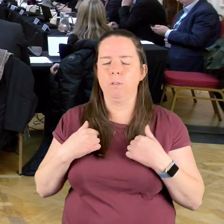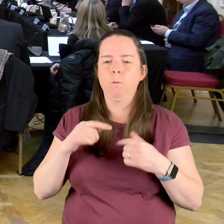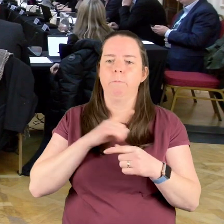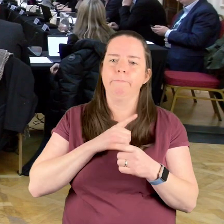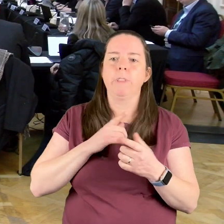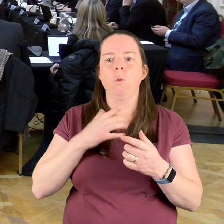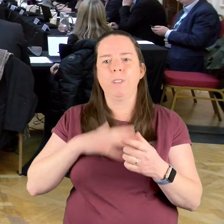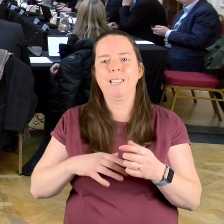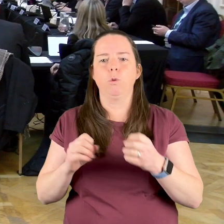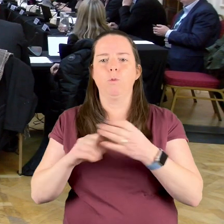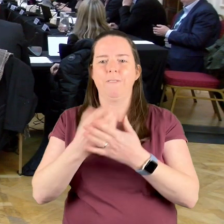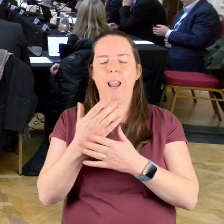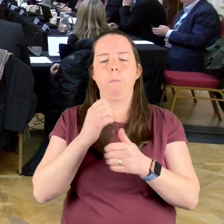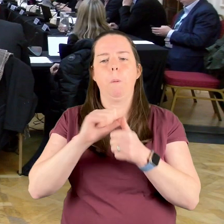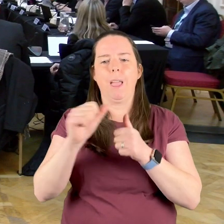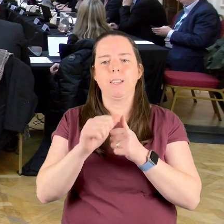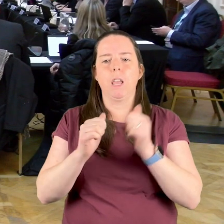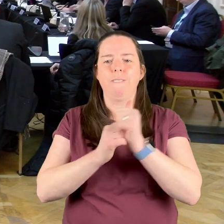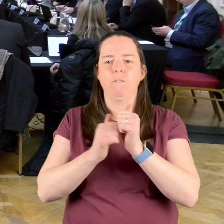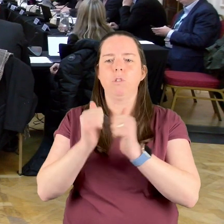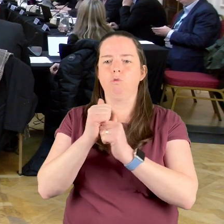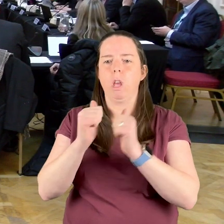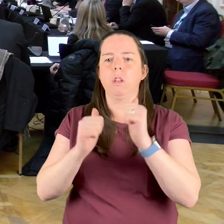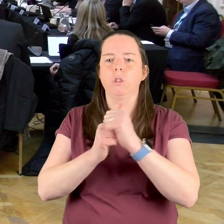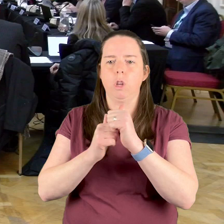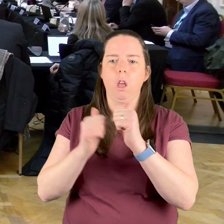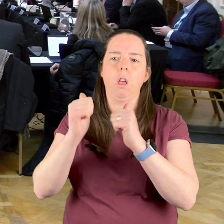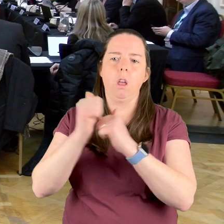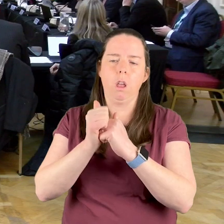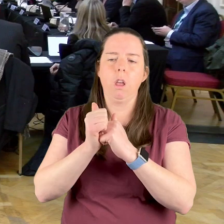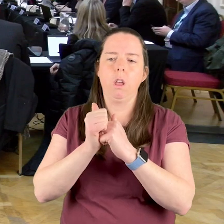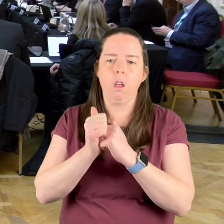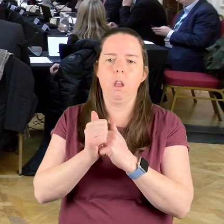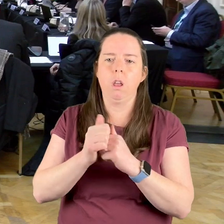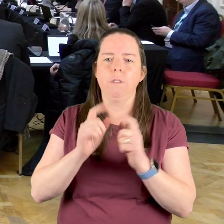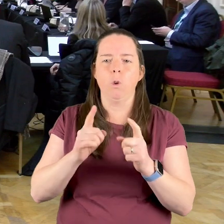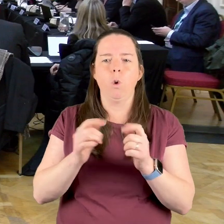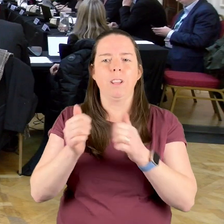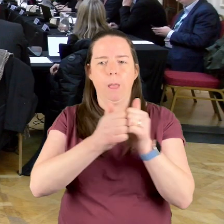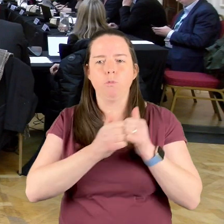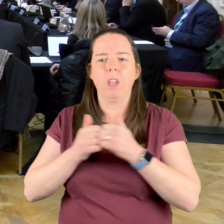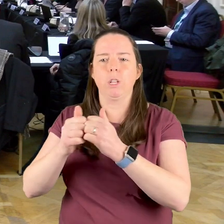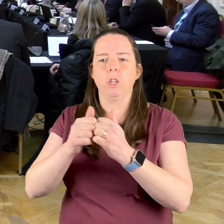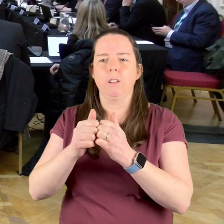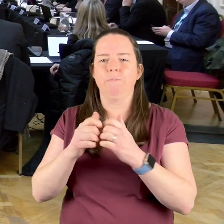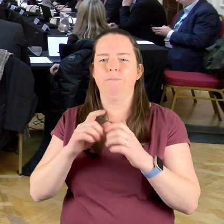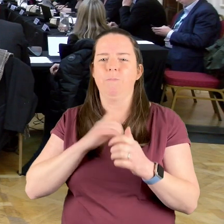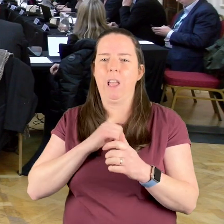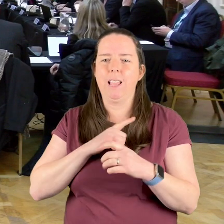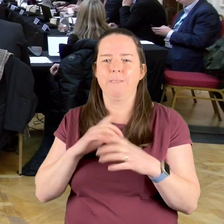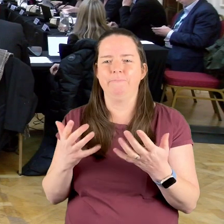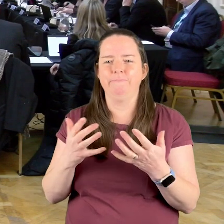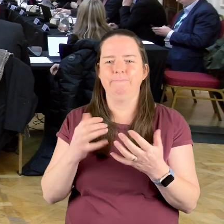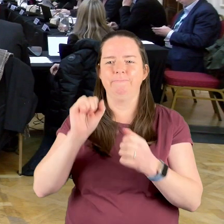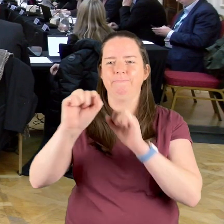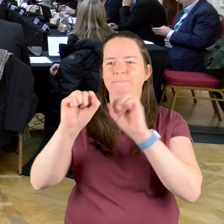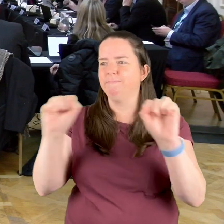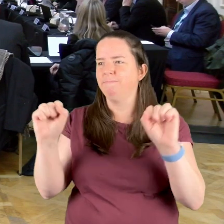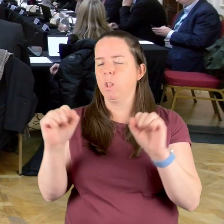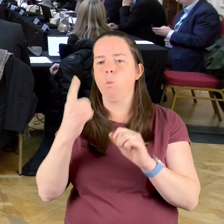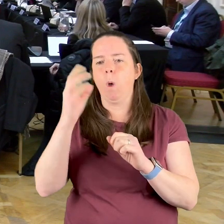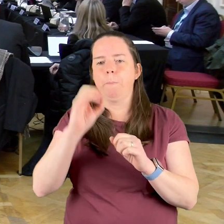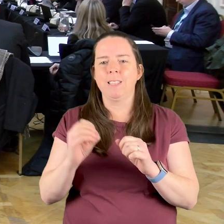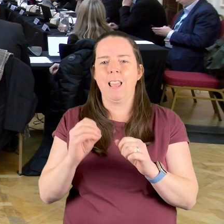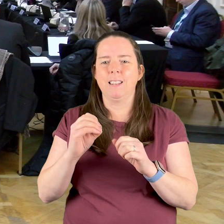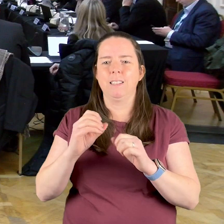to develop much better infrastructure for collaboration. Because otherwise, each institution will